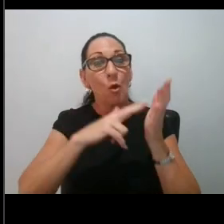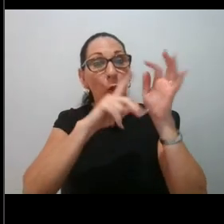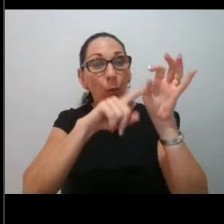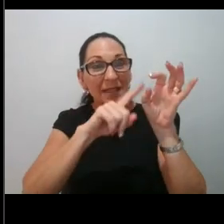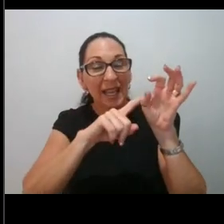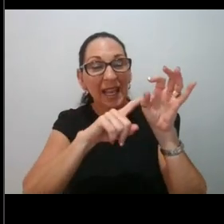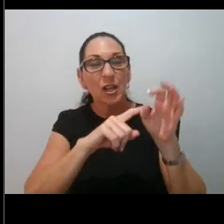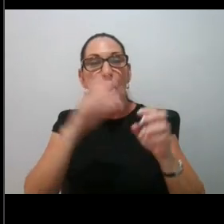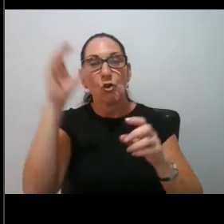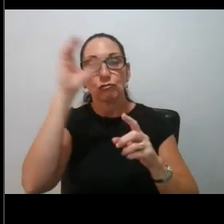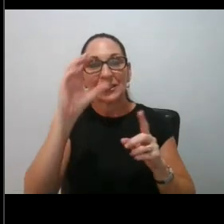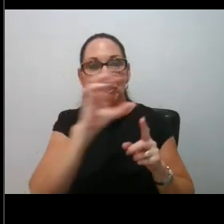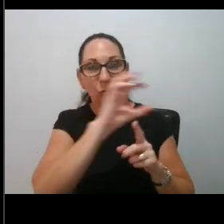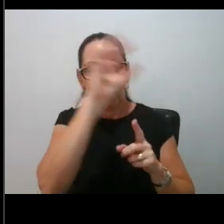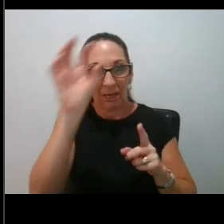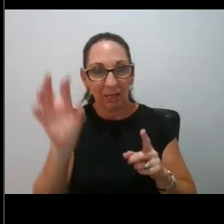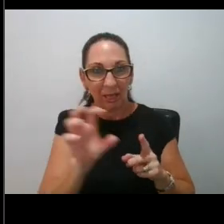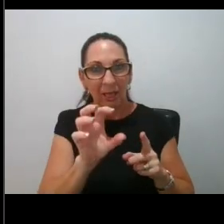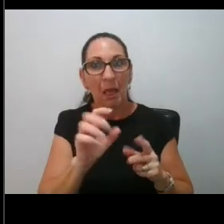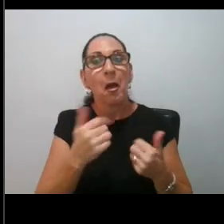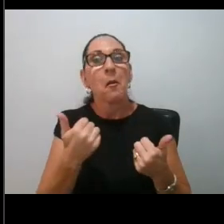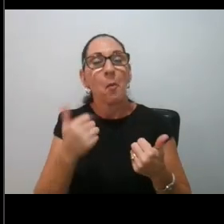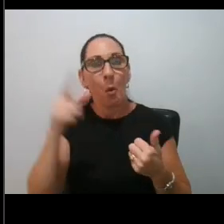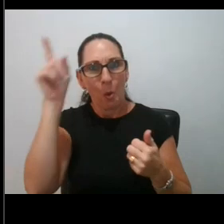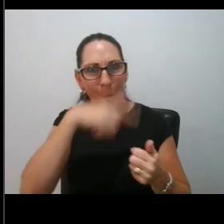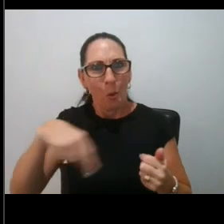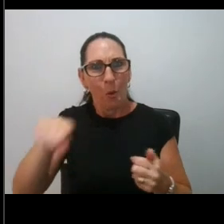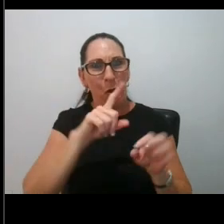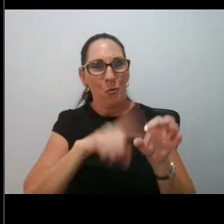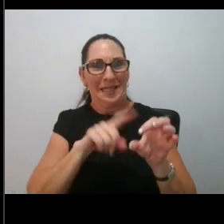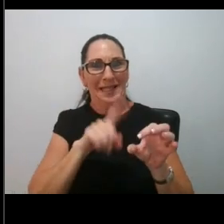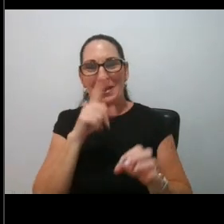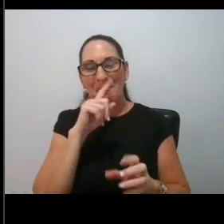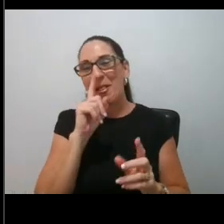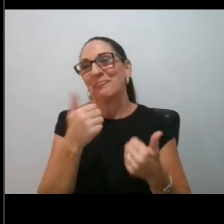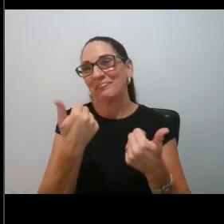Queensland, and no one interstate today. So it's all Queenslanders today. So that's great.